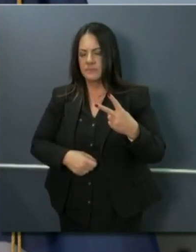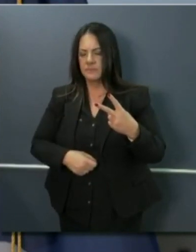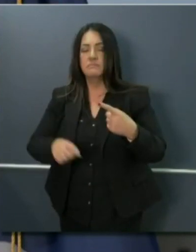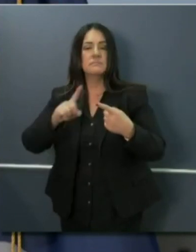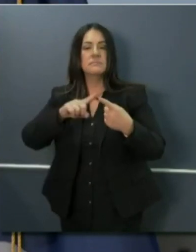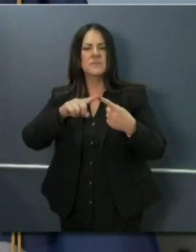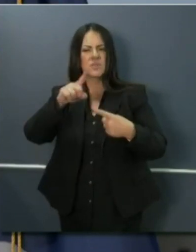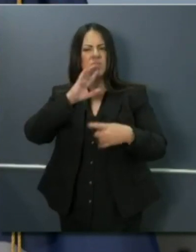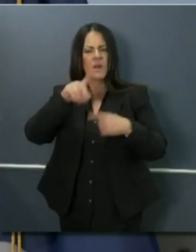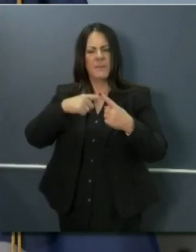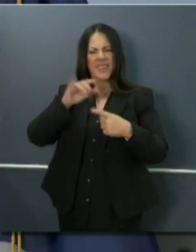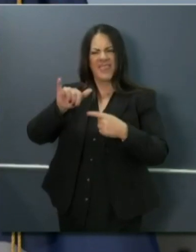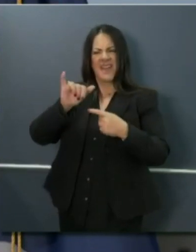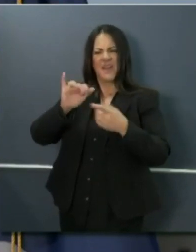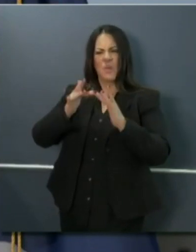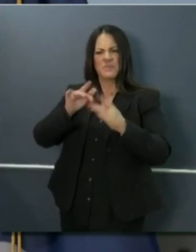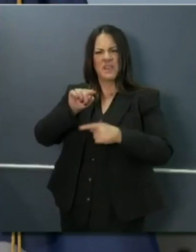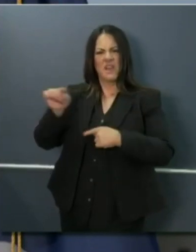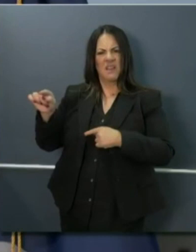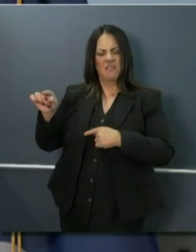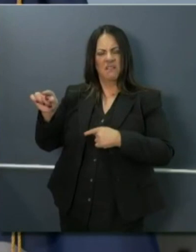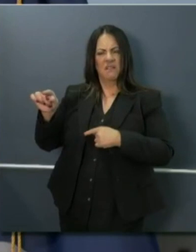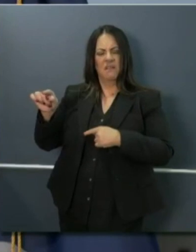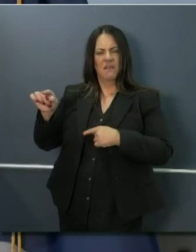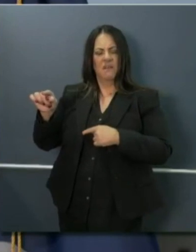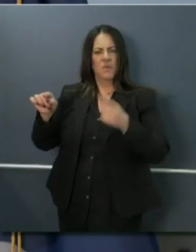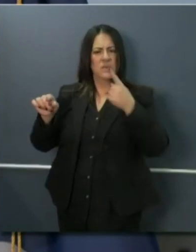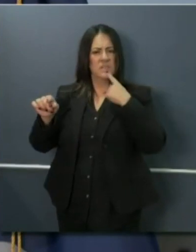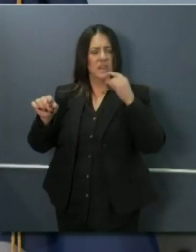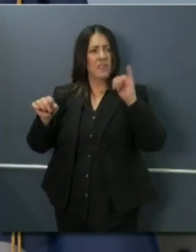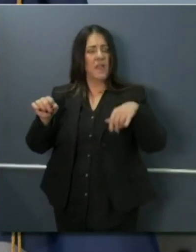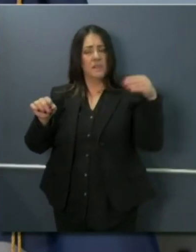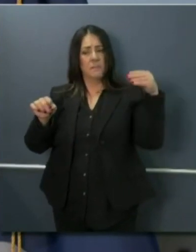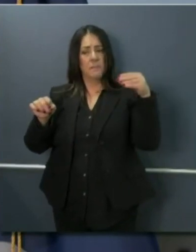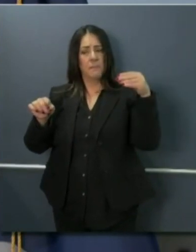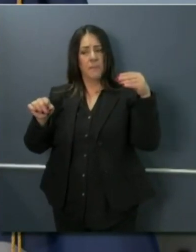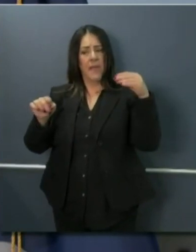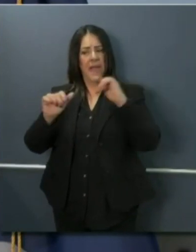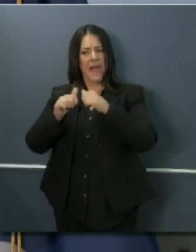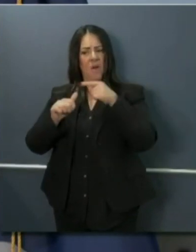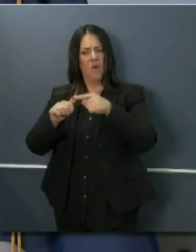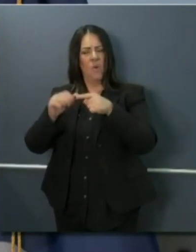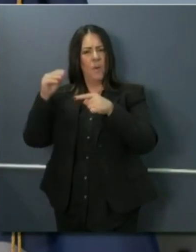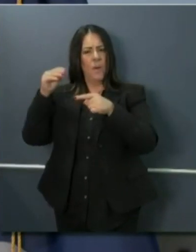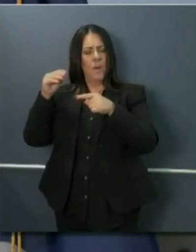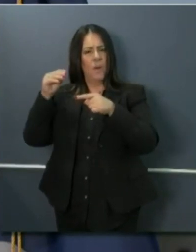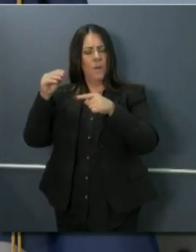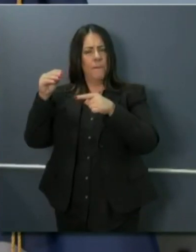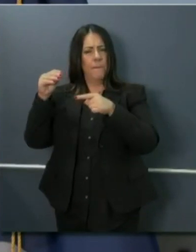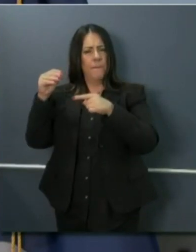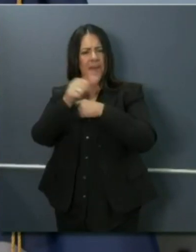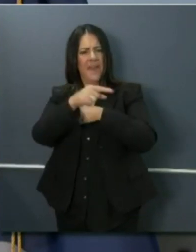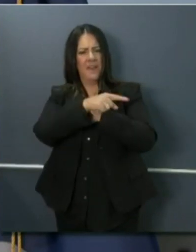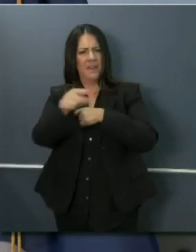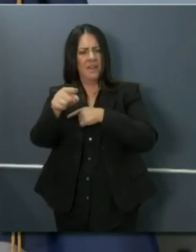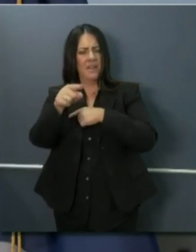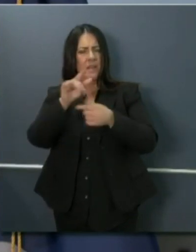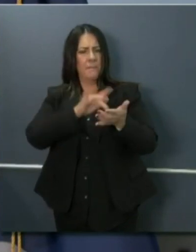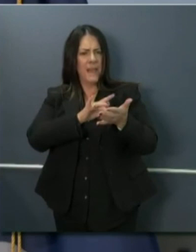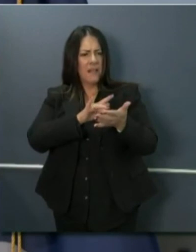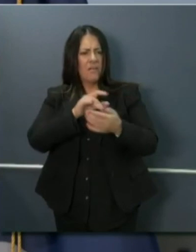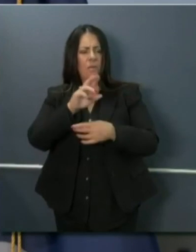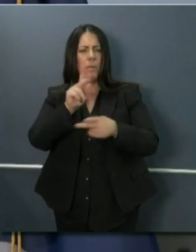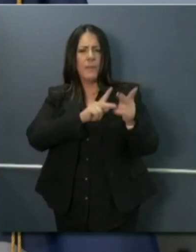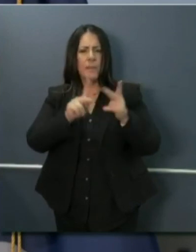talking about says that this is going to be paid for and that physicians or other healthcare professionals who sign up will be